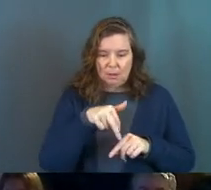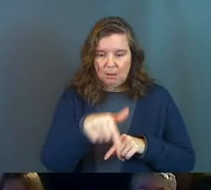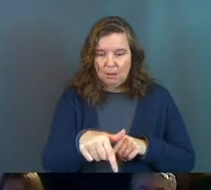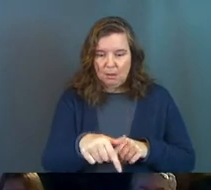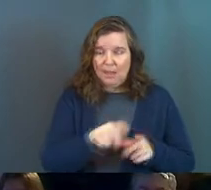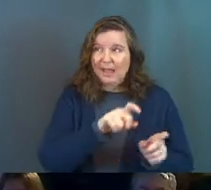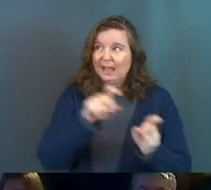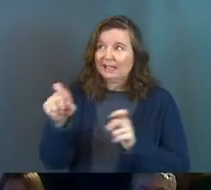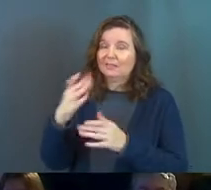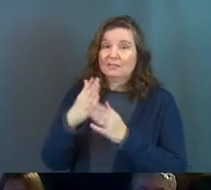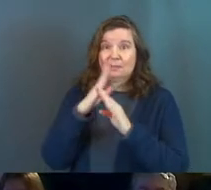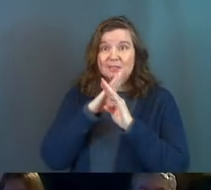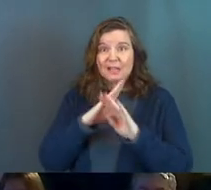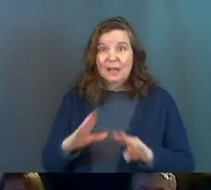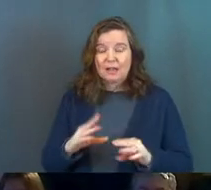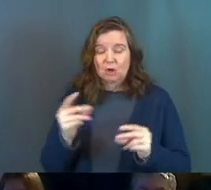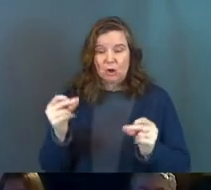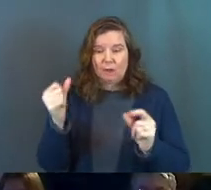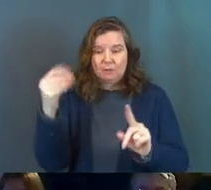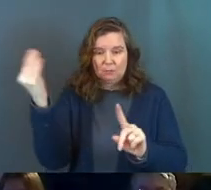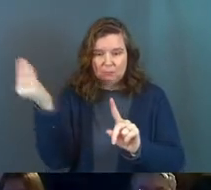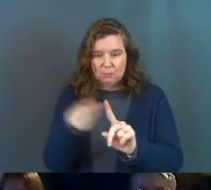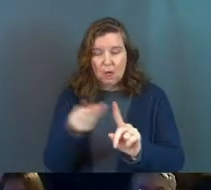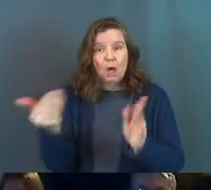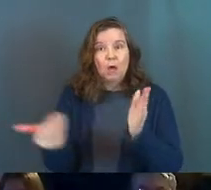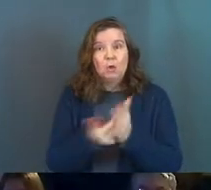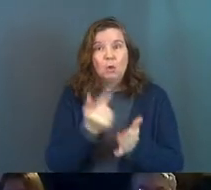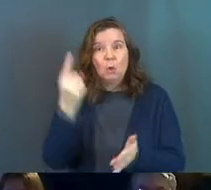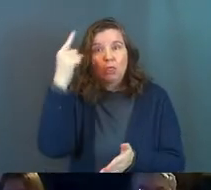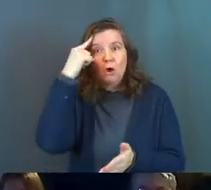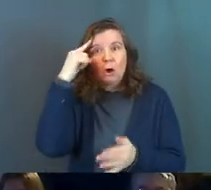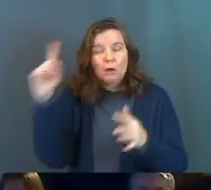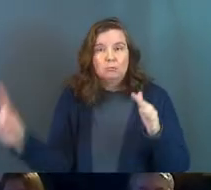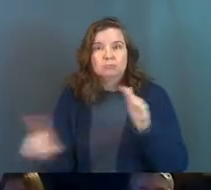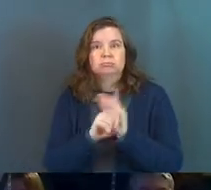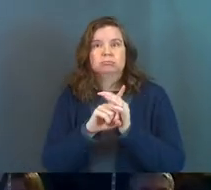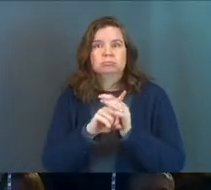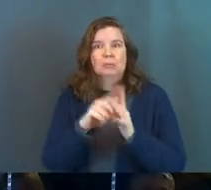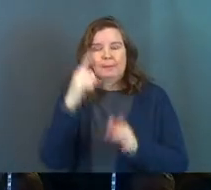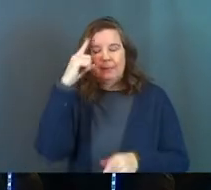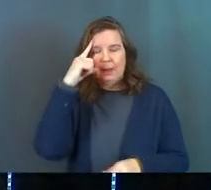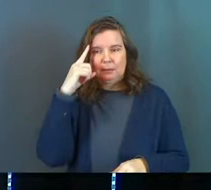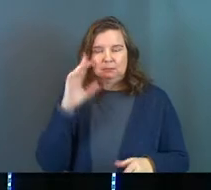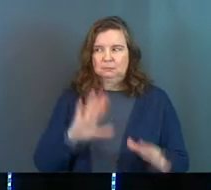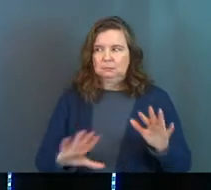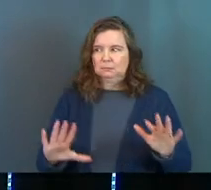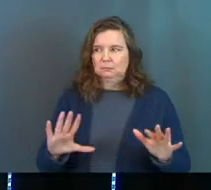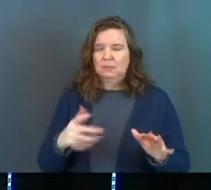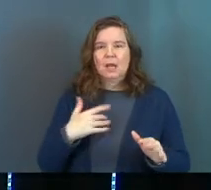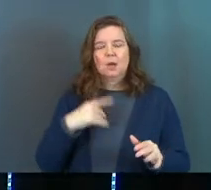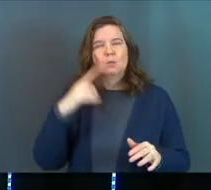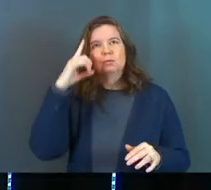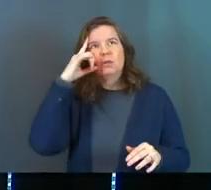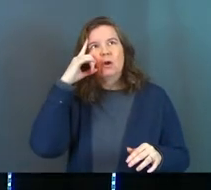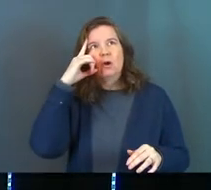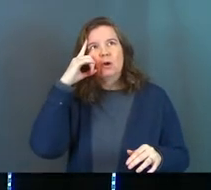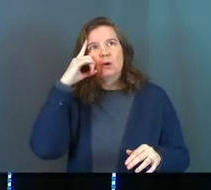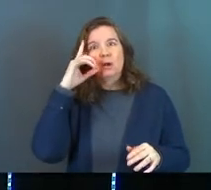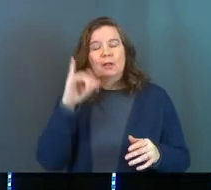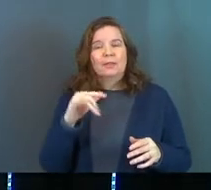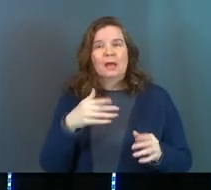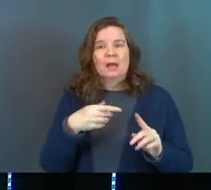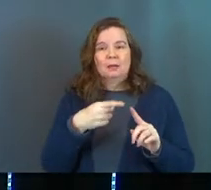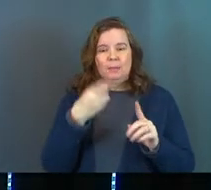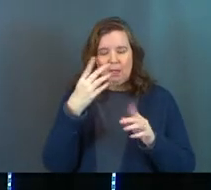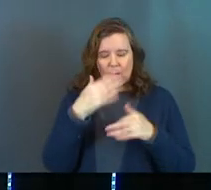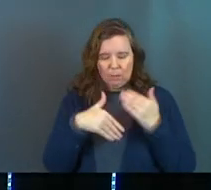I'd given him some silence, and all of a sudden a new thought came into my mind. And it was a thought that